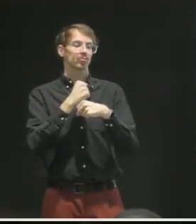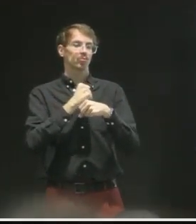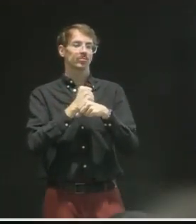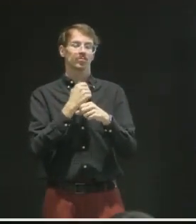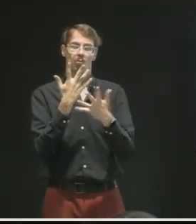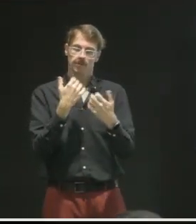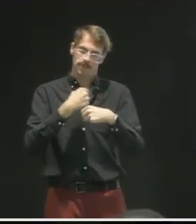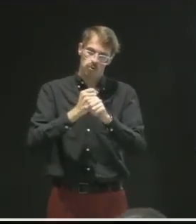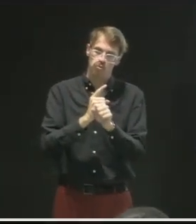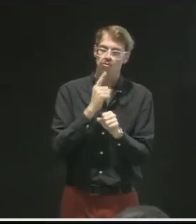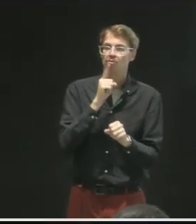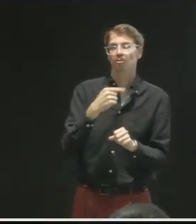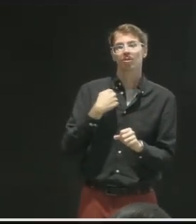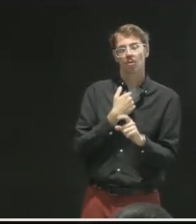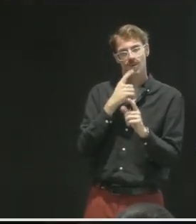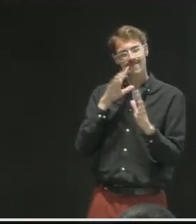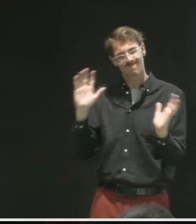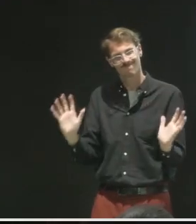gender considerations.